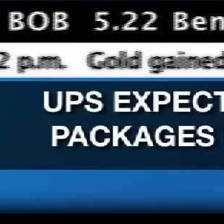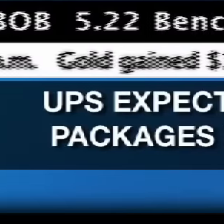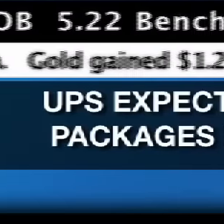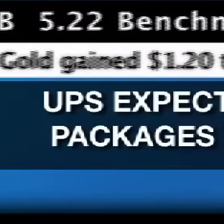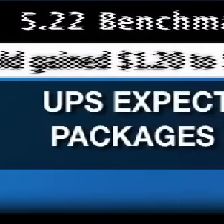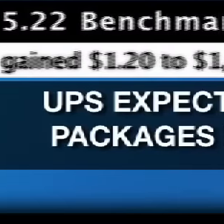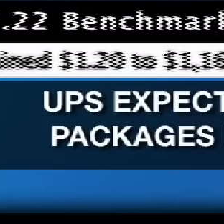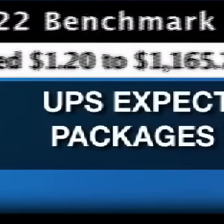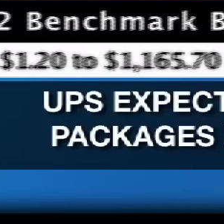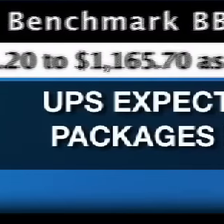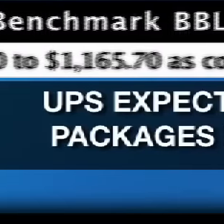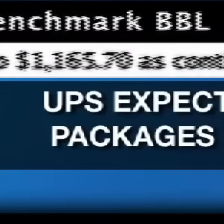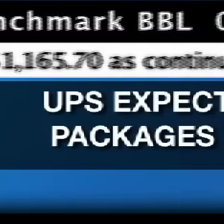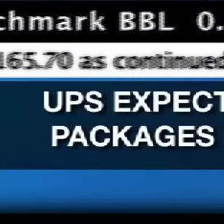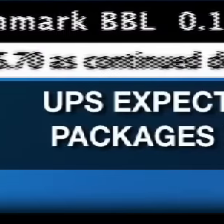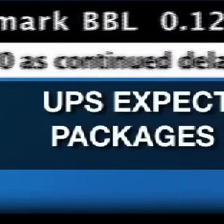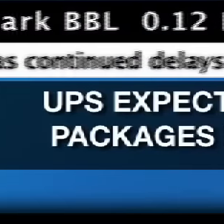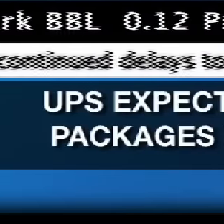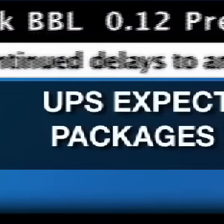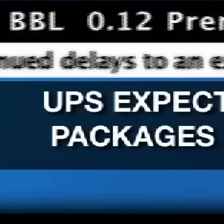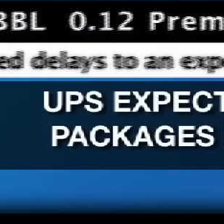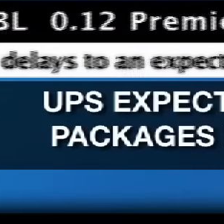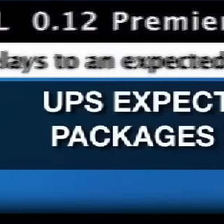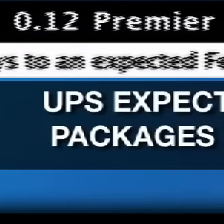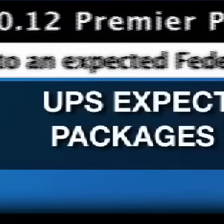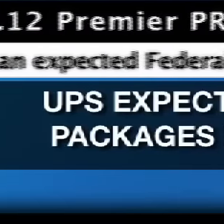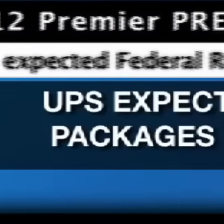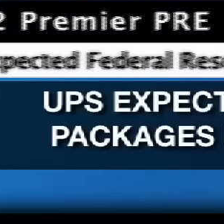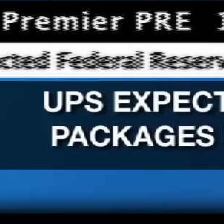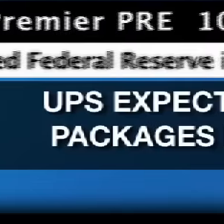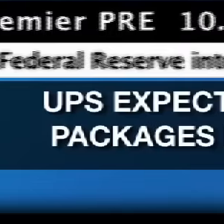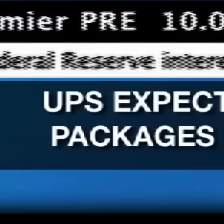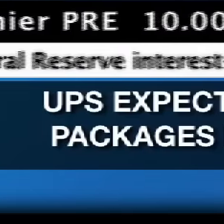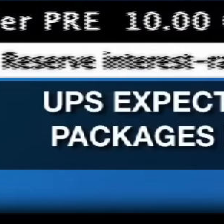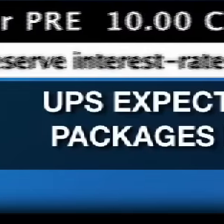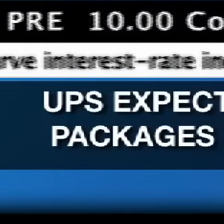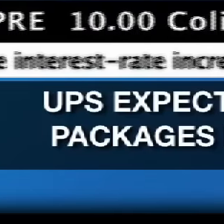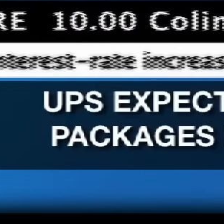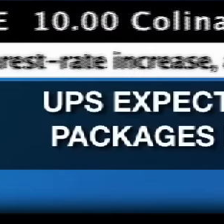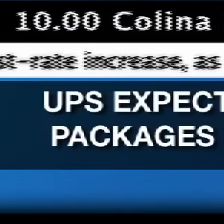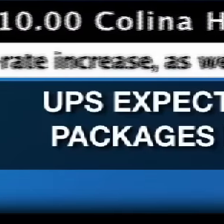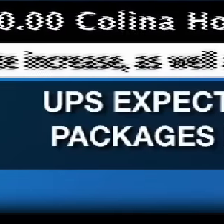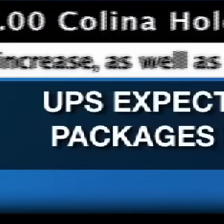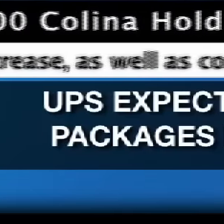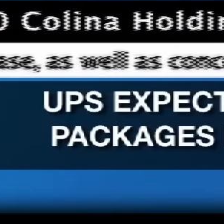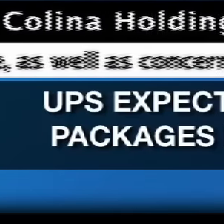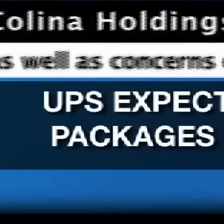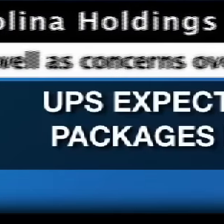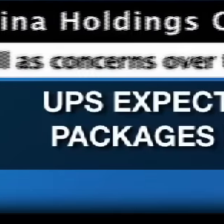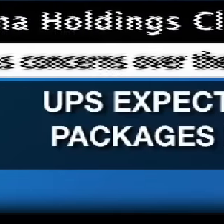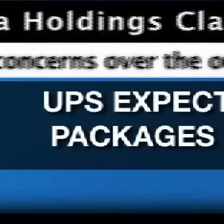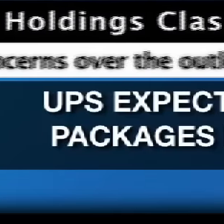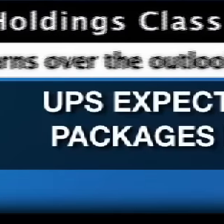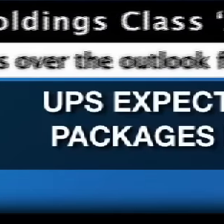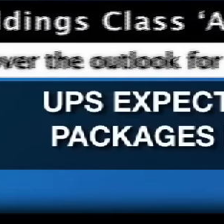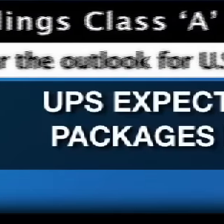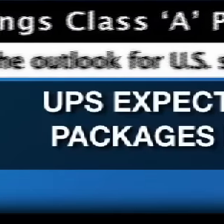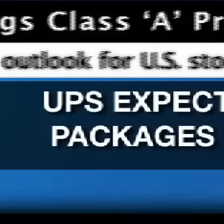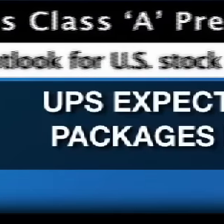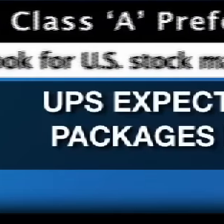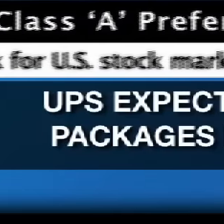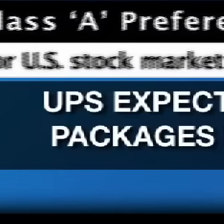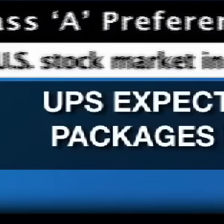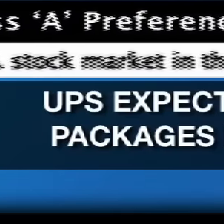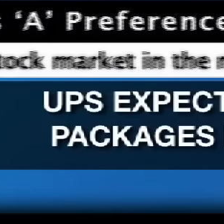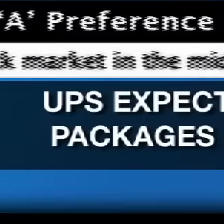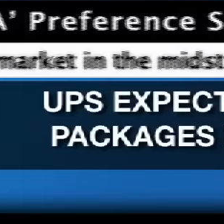will rise at least 10% from a year ago. This as it expects to deliver 630 million packages between Thanksgiving